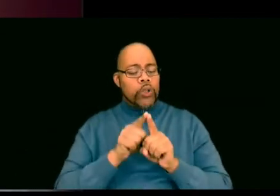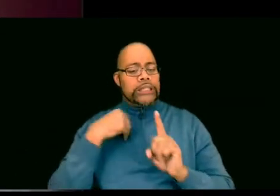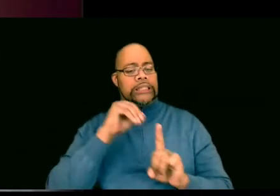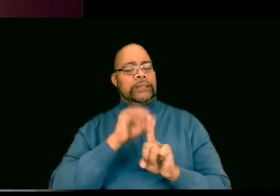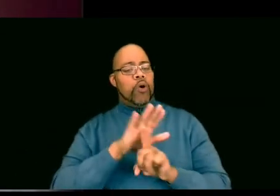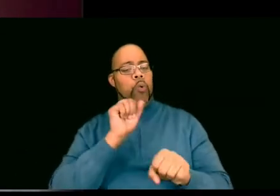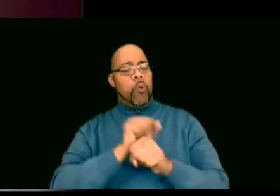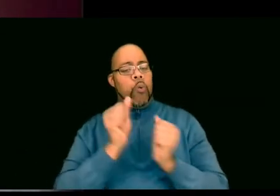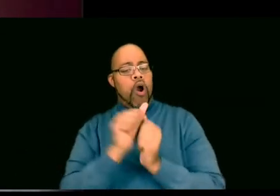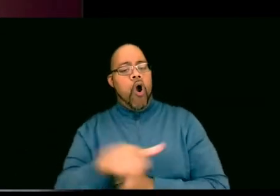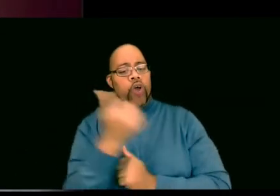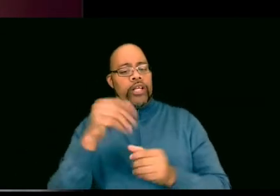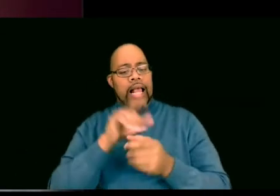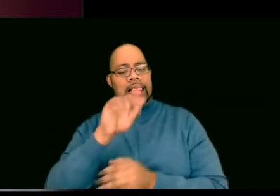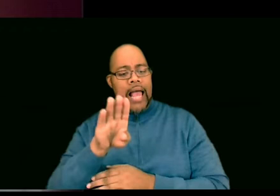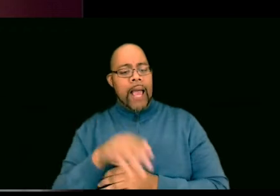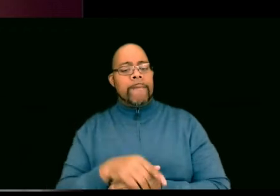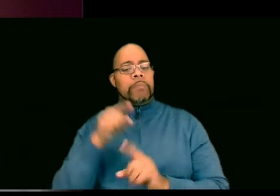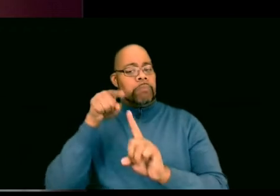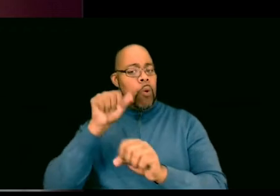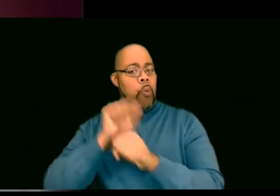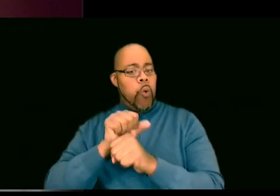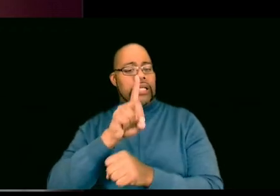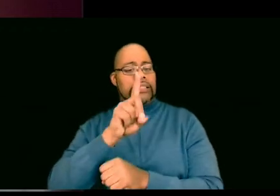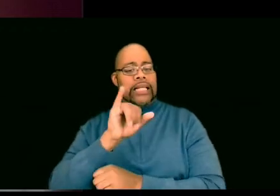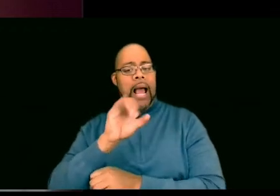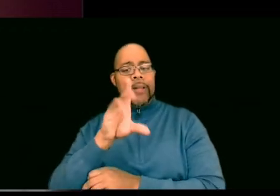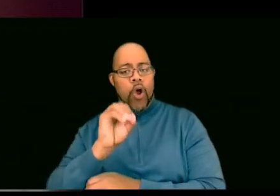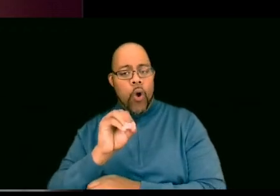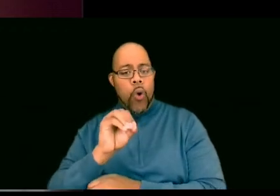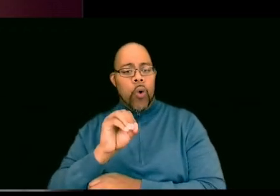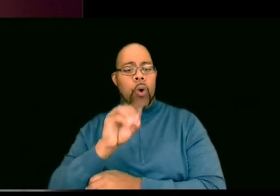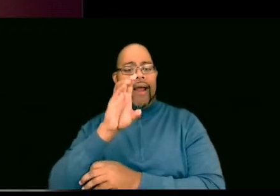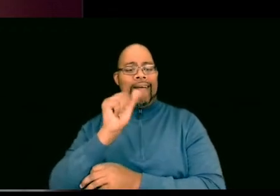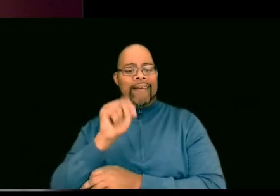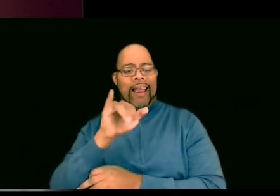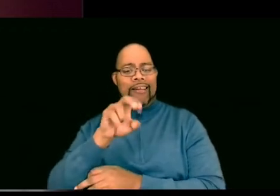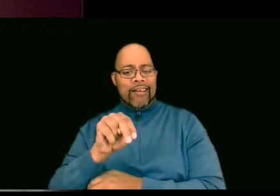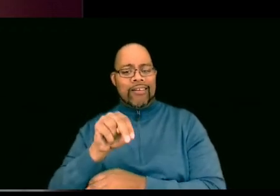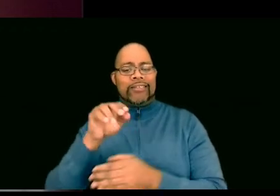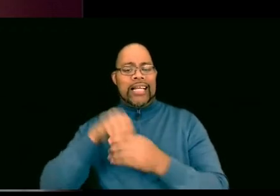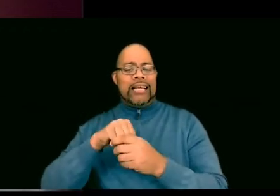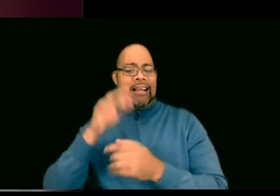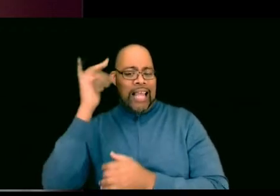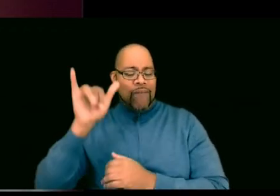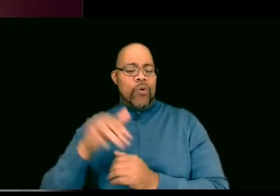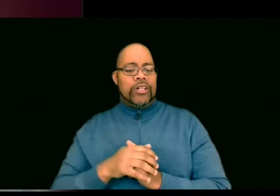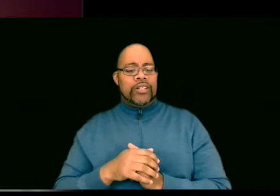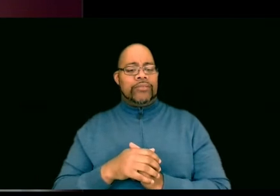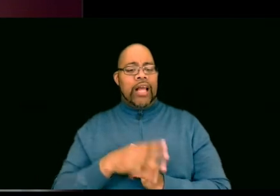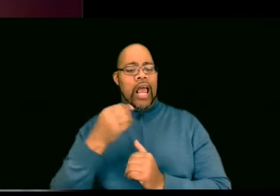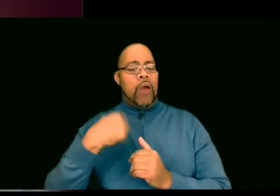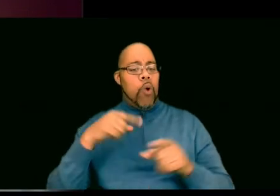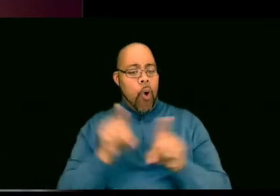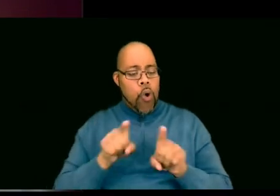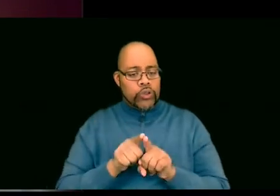I also got exposed to working with others in the lab who were working at Diablo Canyon along the coast of California.